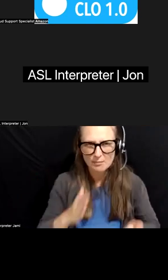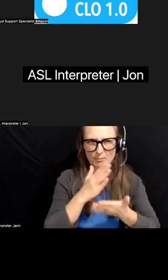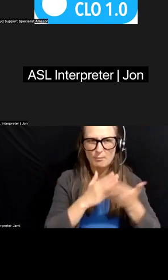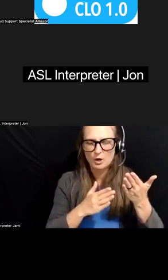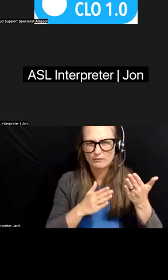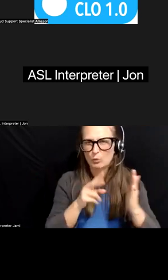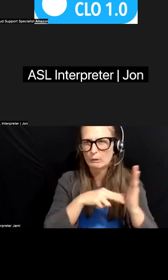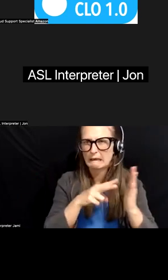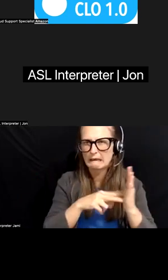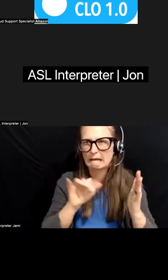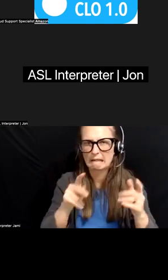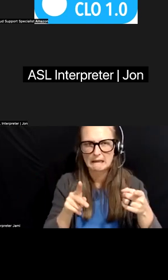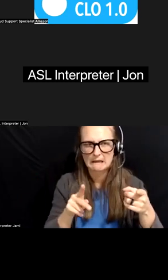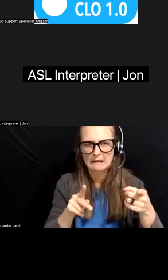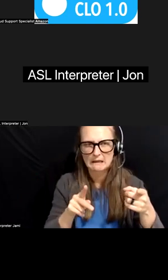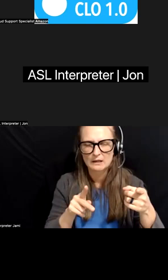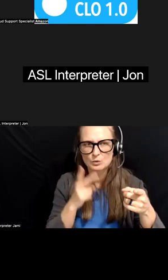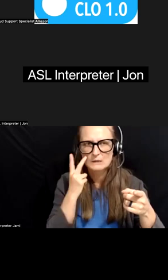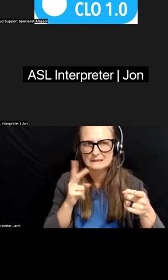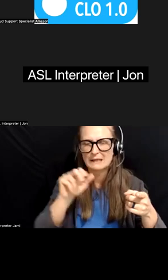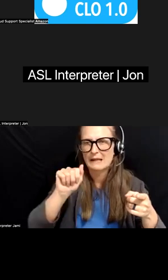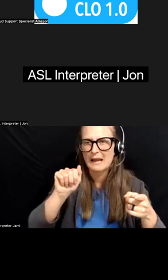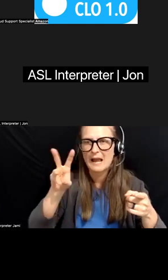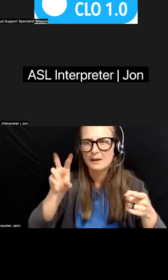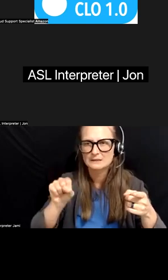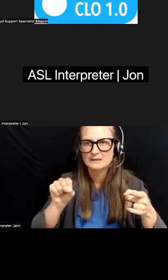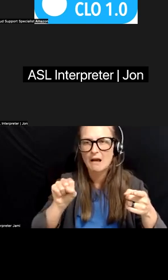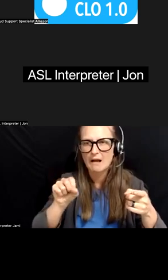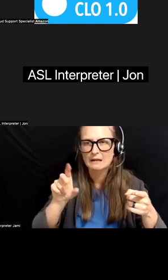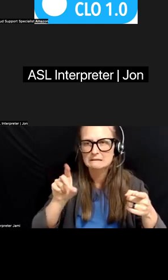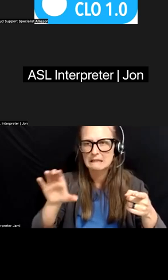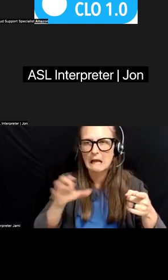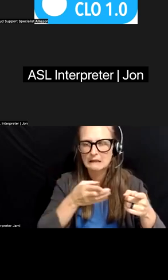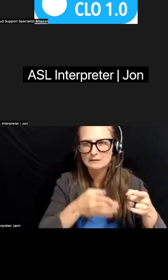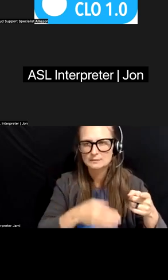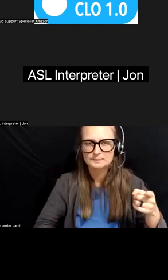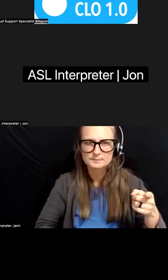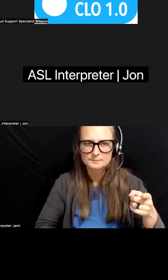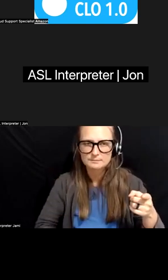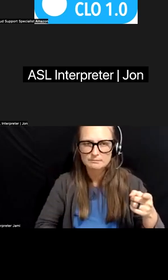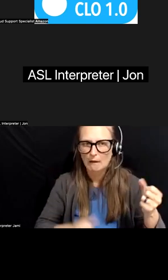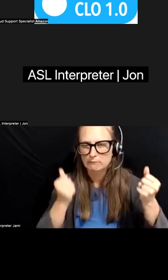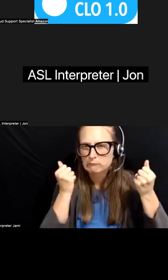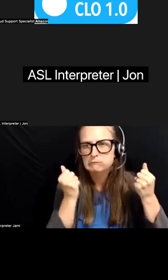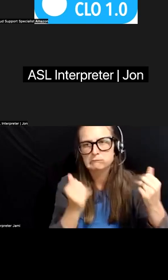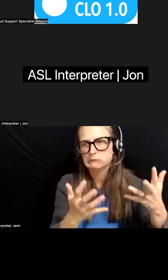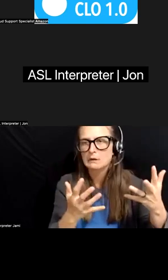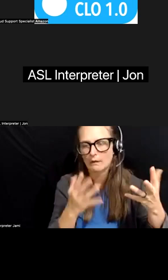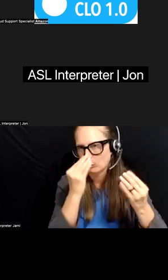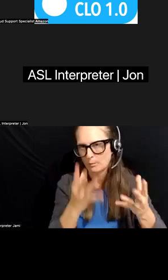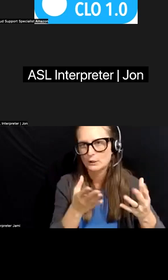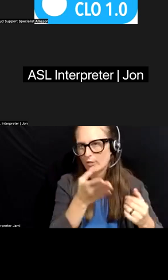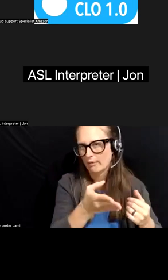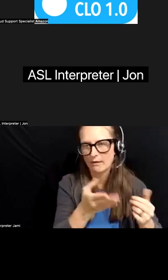can see this is the Amazon documentation. Amazon has plethora of information, everything